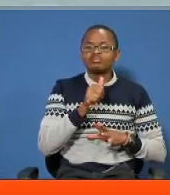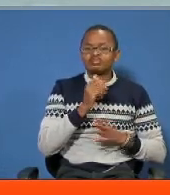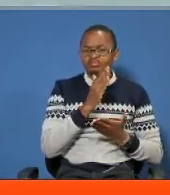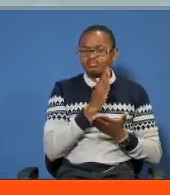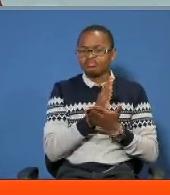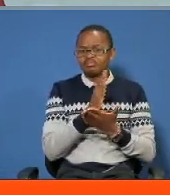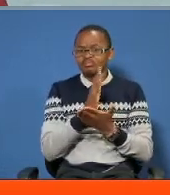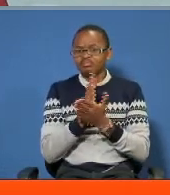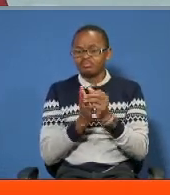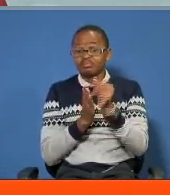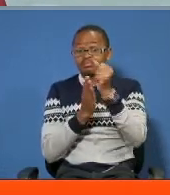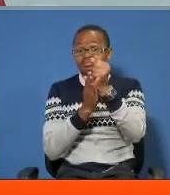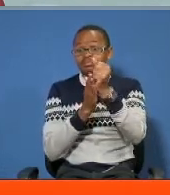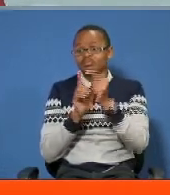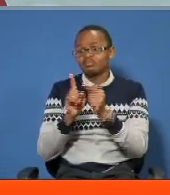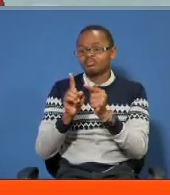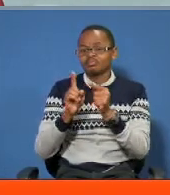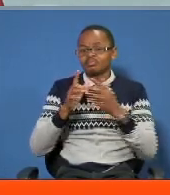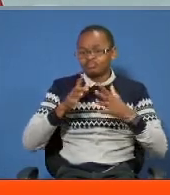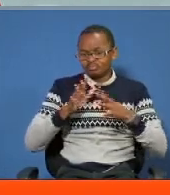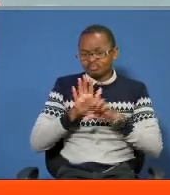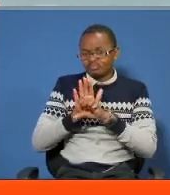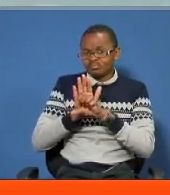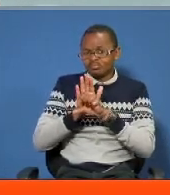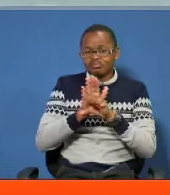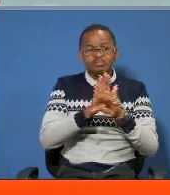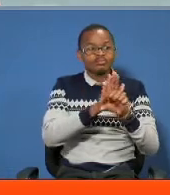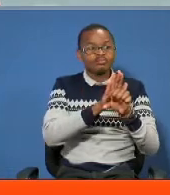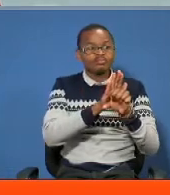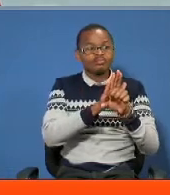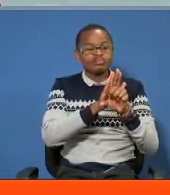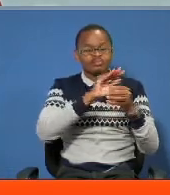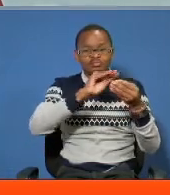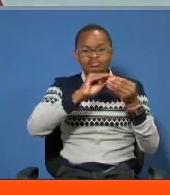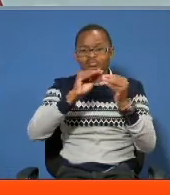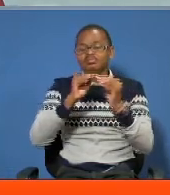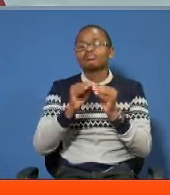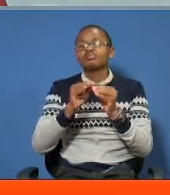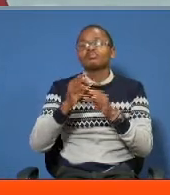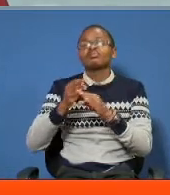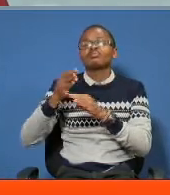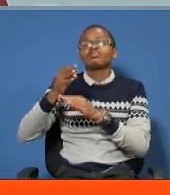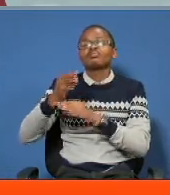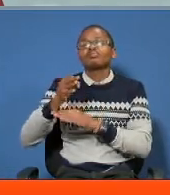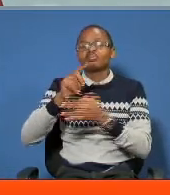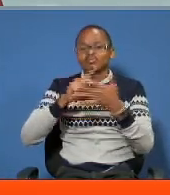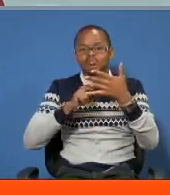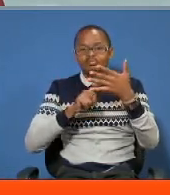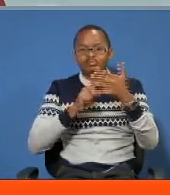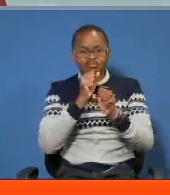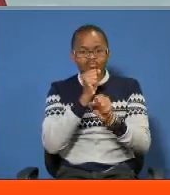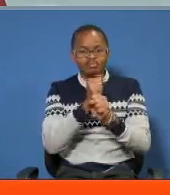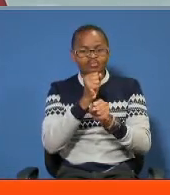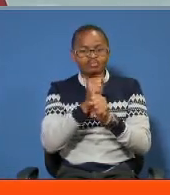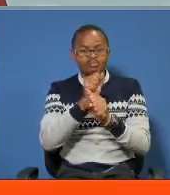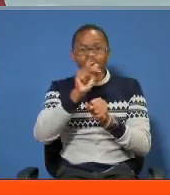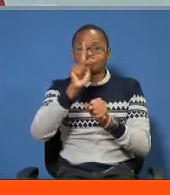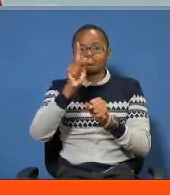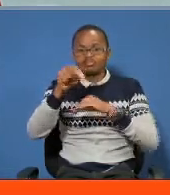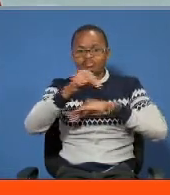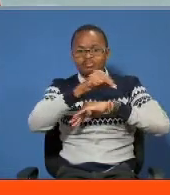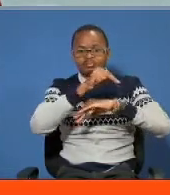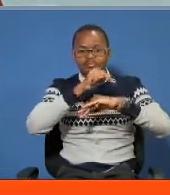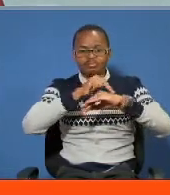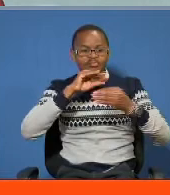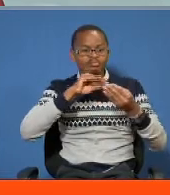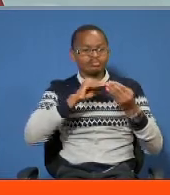not really helping these particular guys to push their innovation forward? Or what does